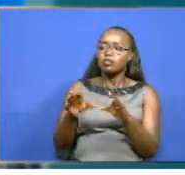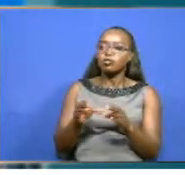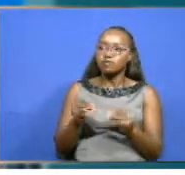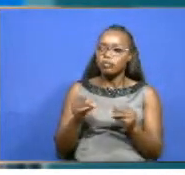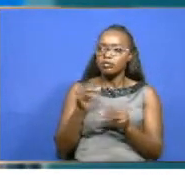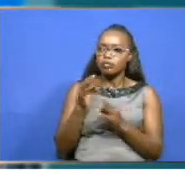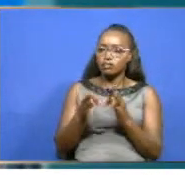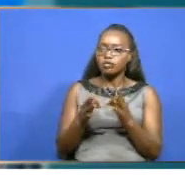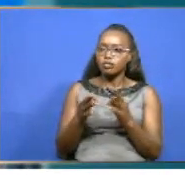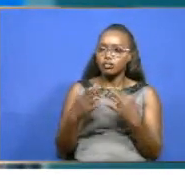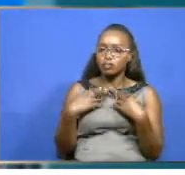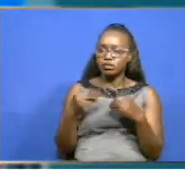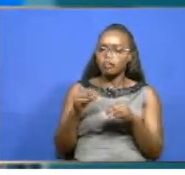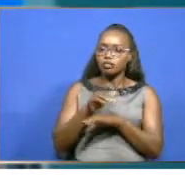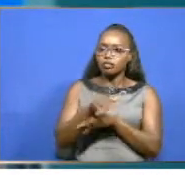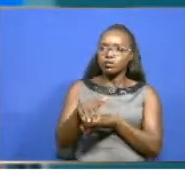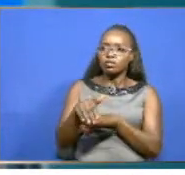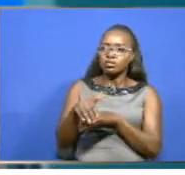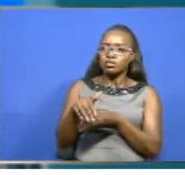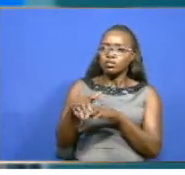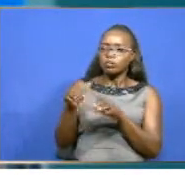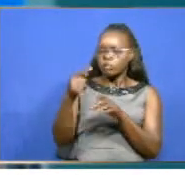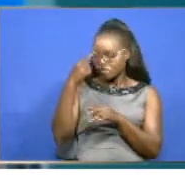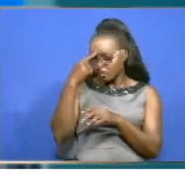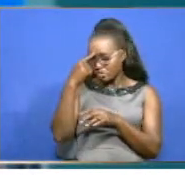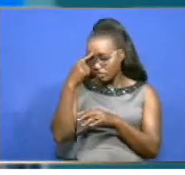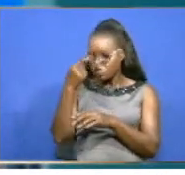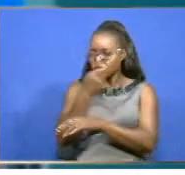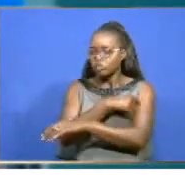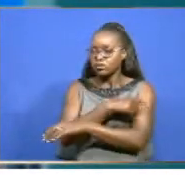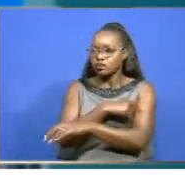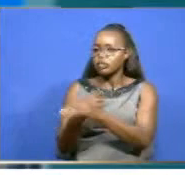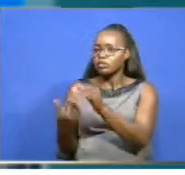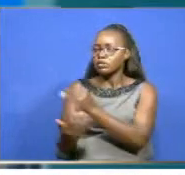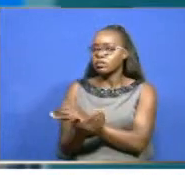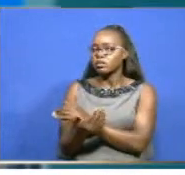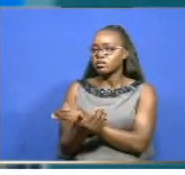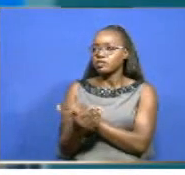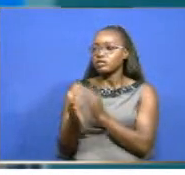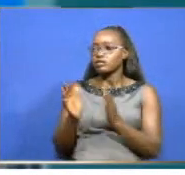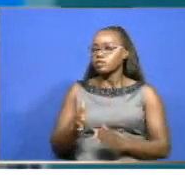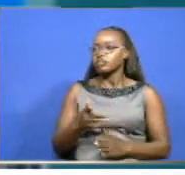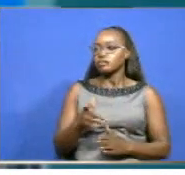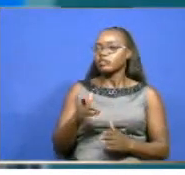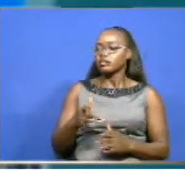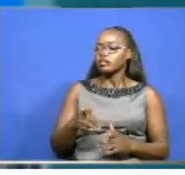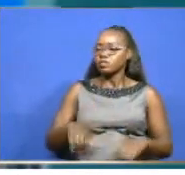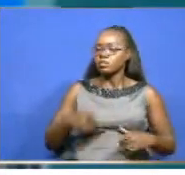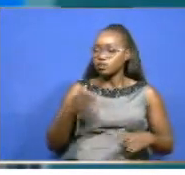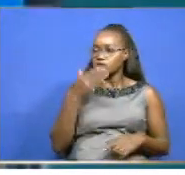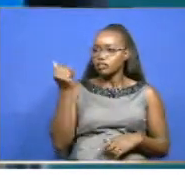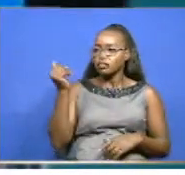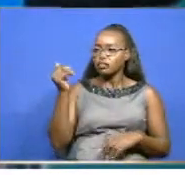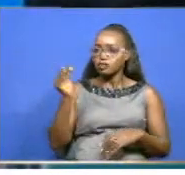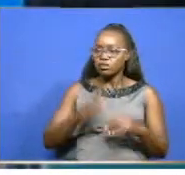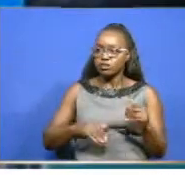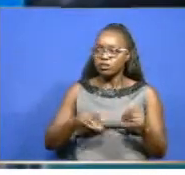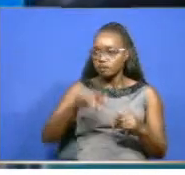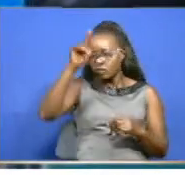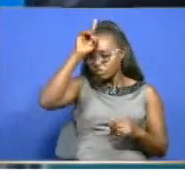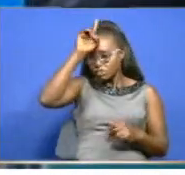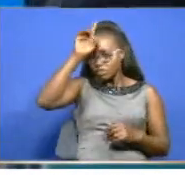got a health insurance and can go to Aga Khan the following morning, then the chances of that person surviving better than a villager